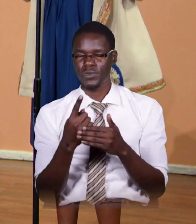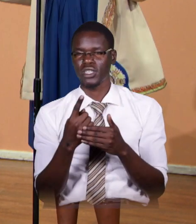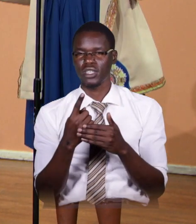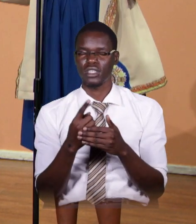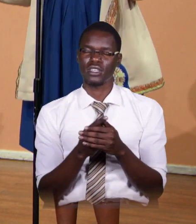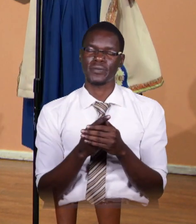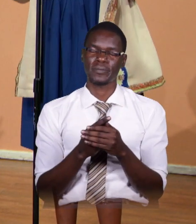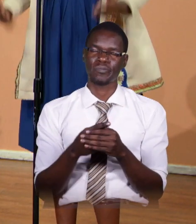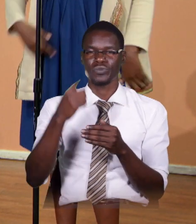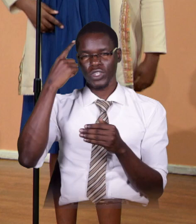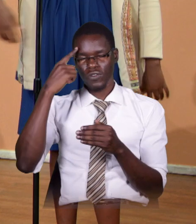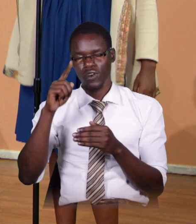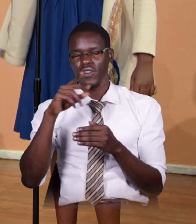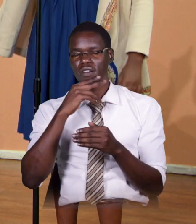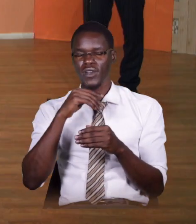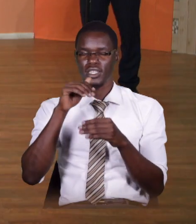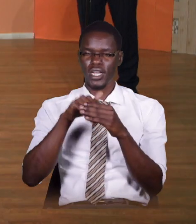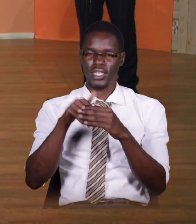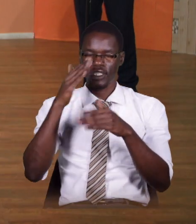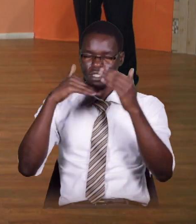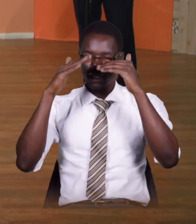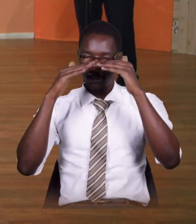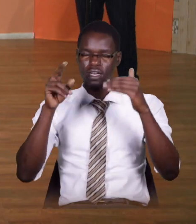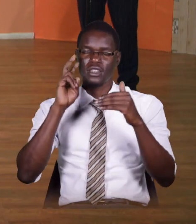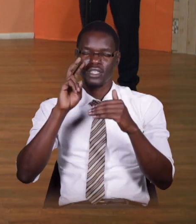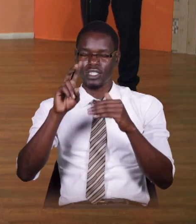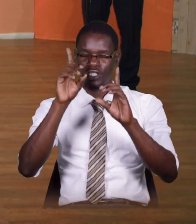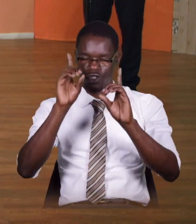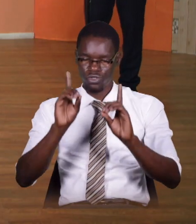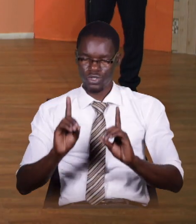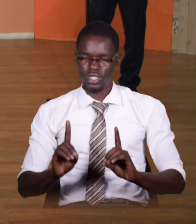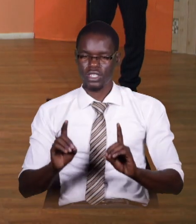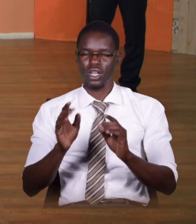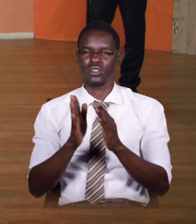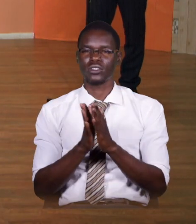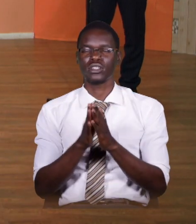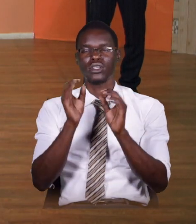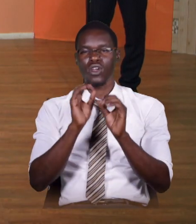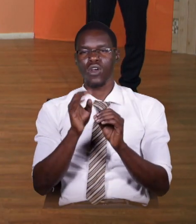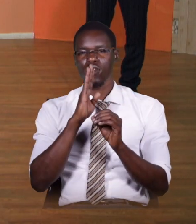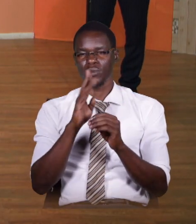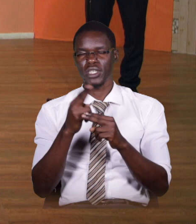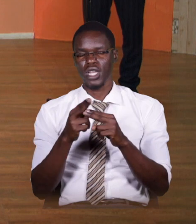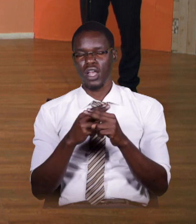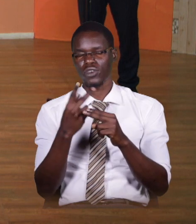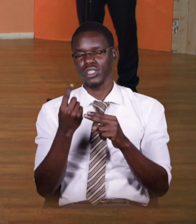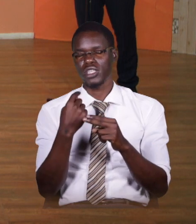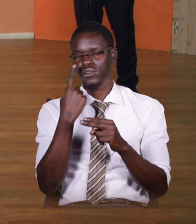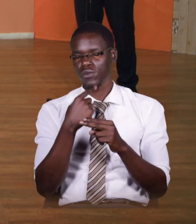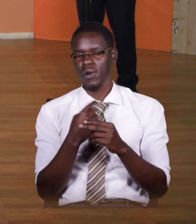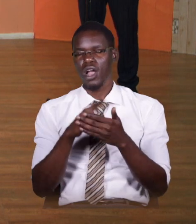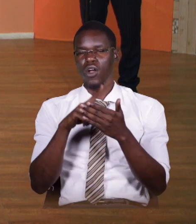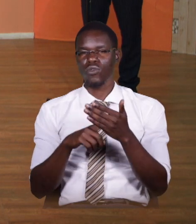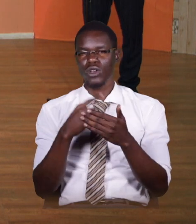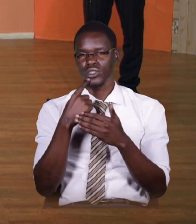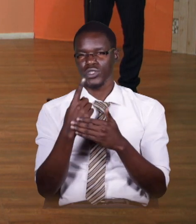you speak. For the Father up above is looking down in love. Oh, be careful,